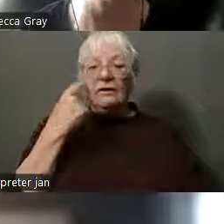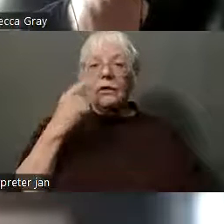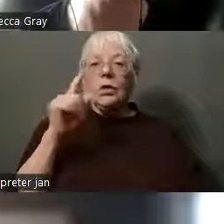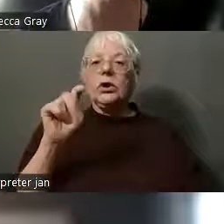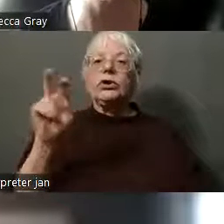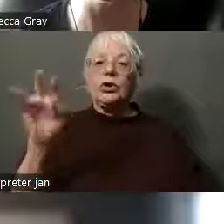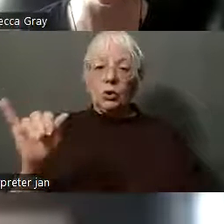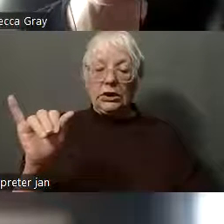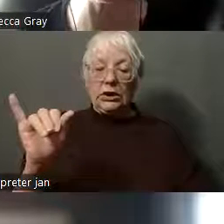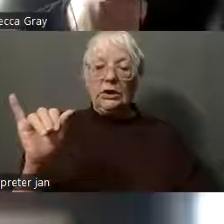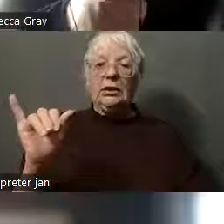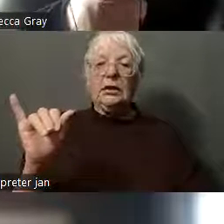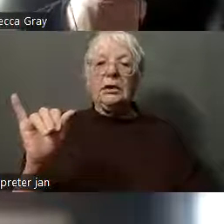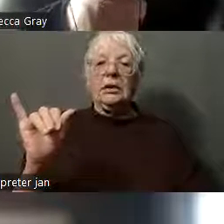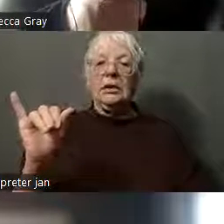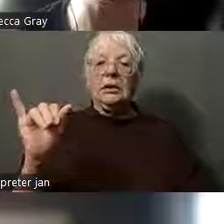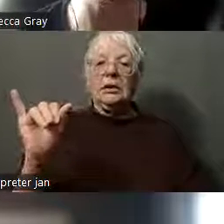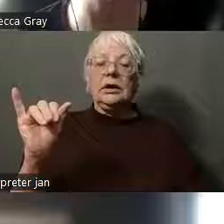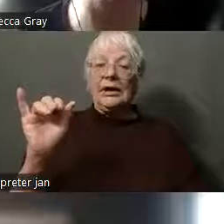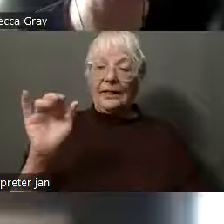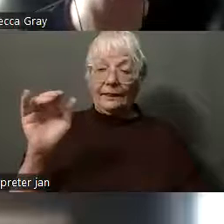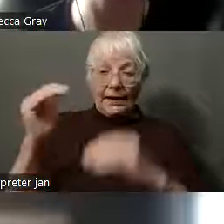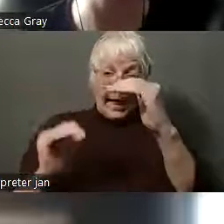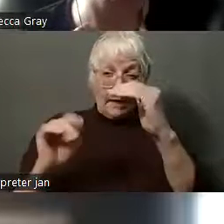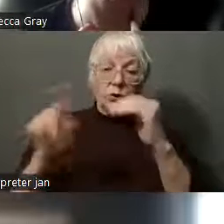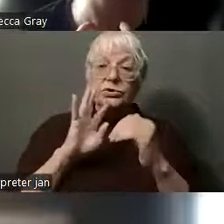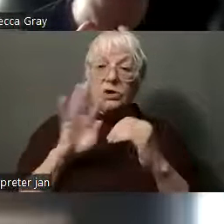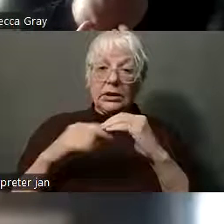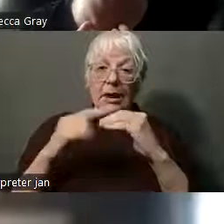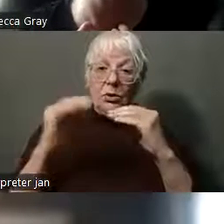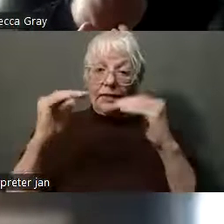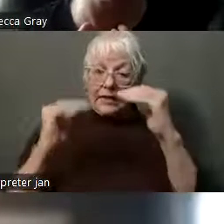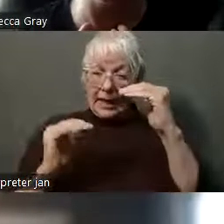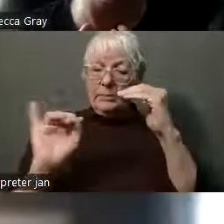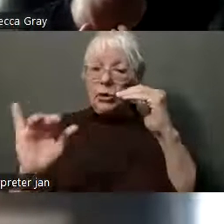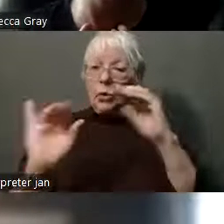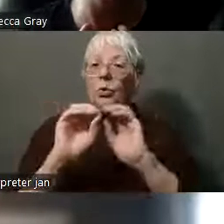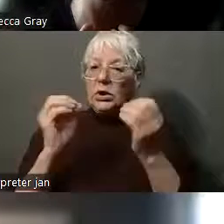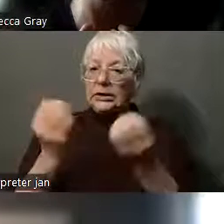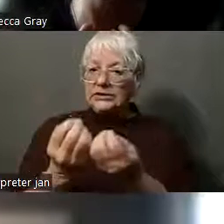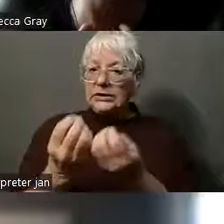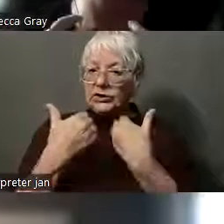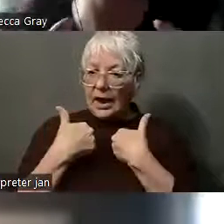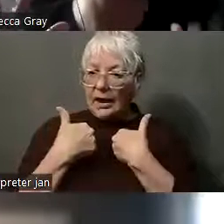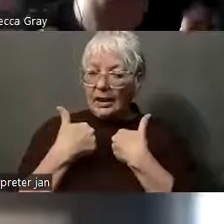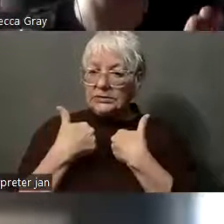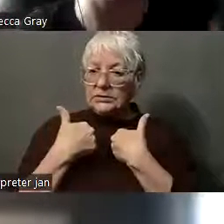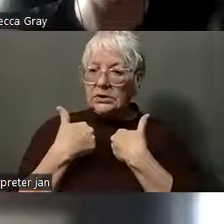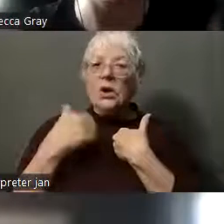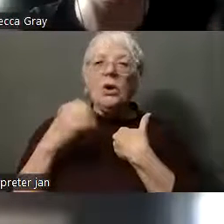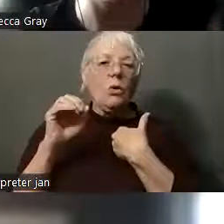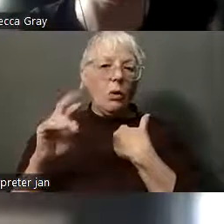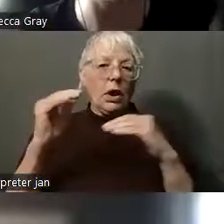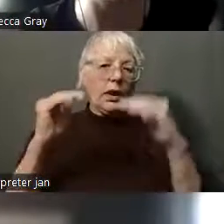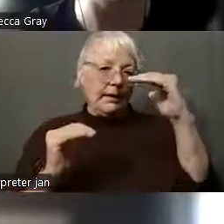Bryant, is the gap you were talking about a gap that your organization has or a gap that your client